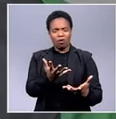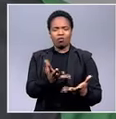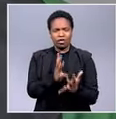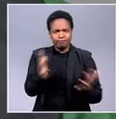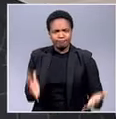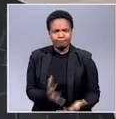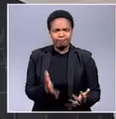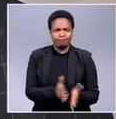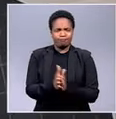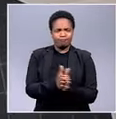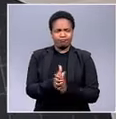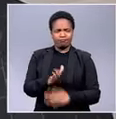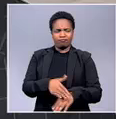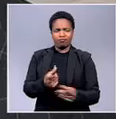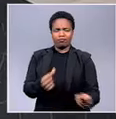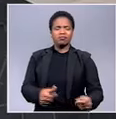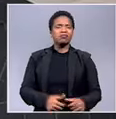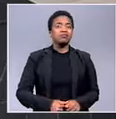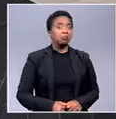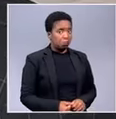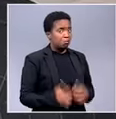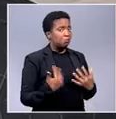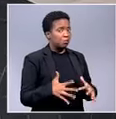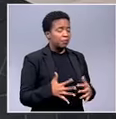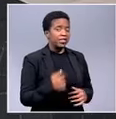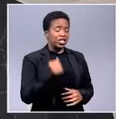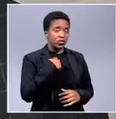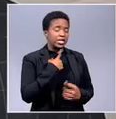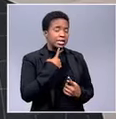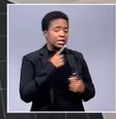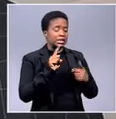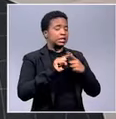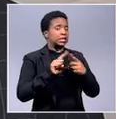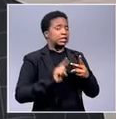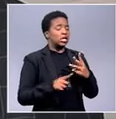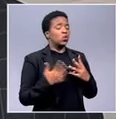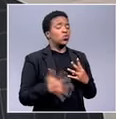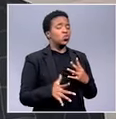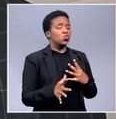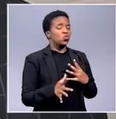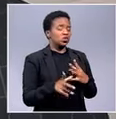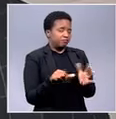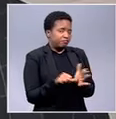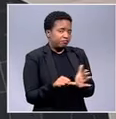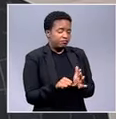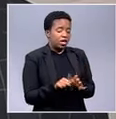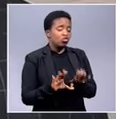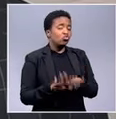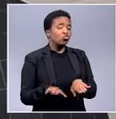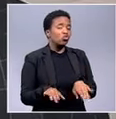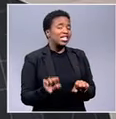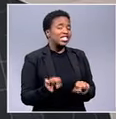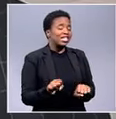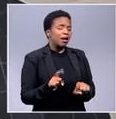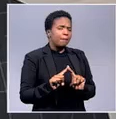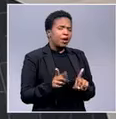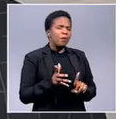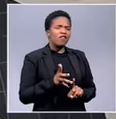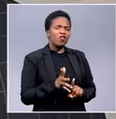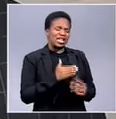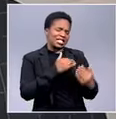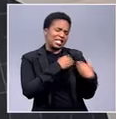try to motivate. She made a very big and loud statement that people should understand, that your children want to live in a South